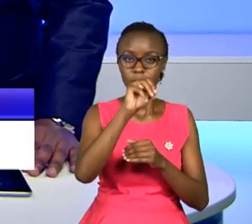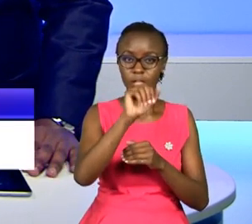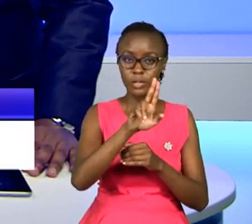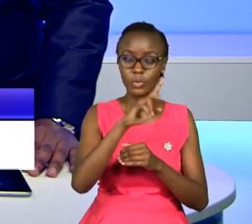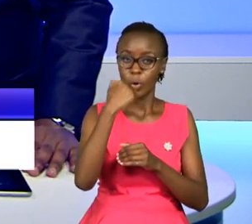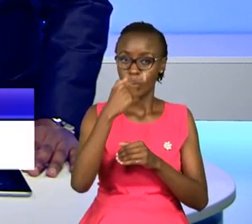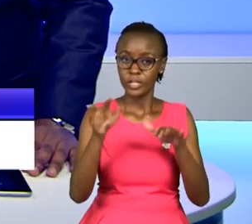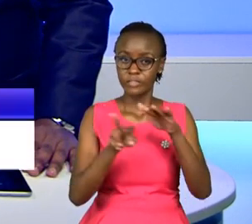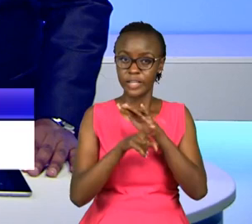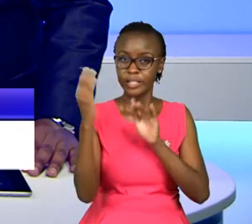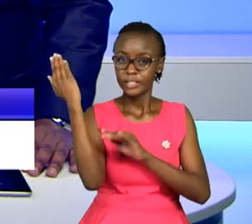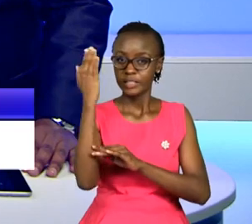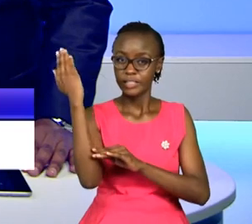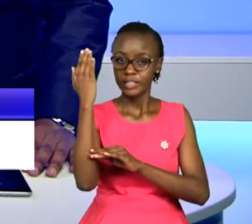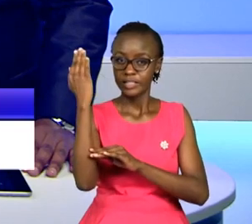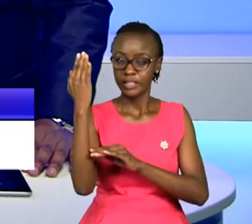Take a look.